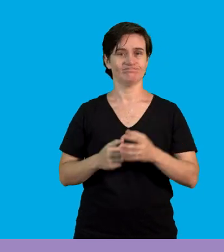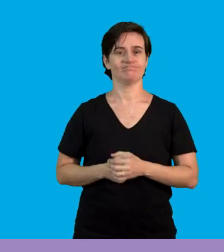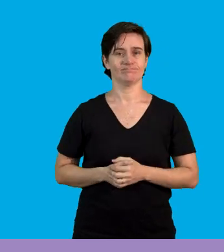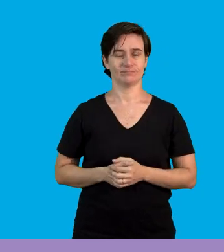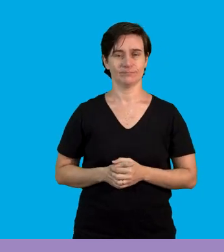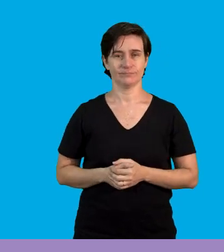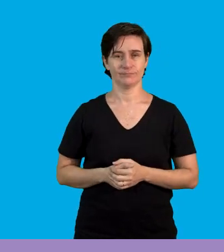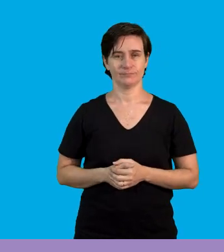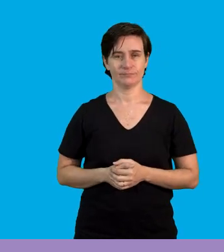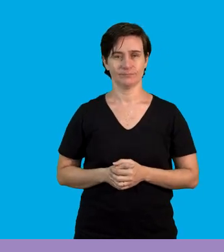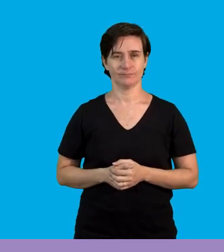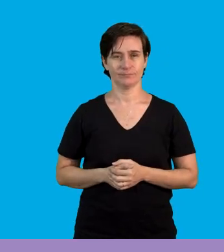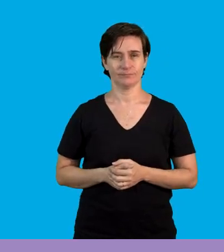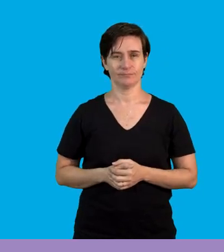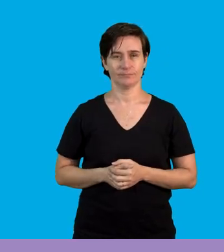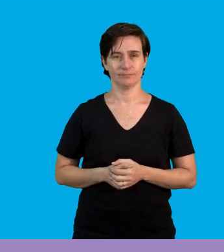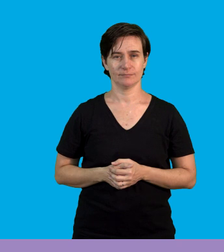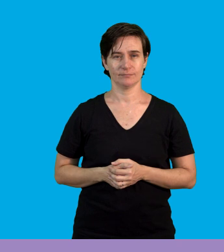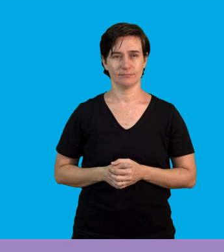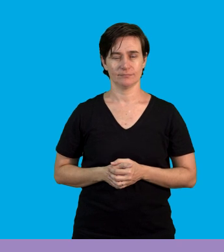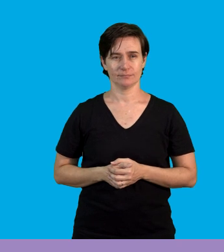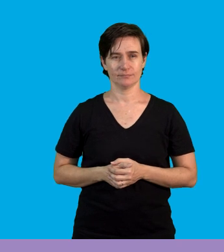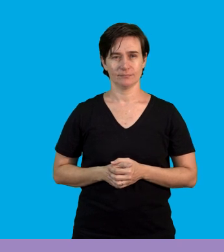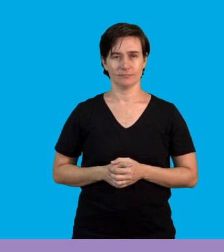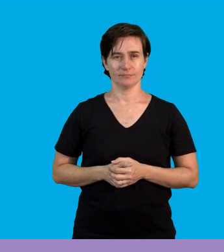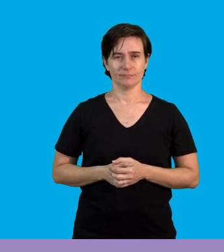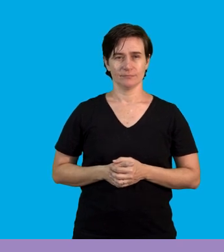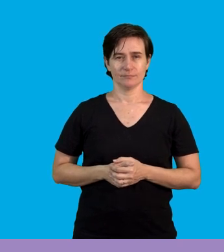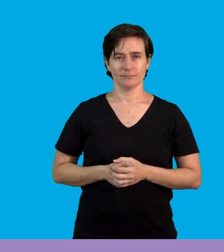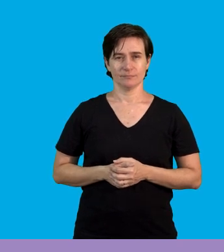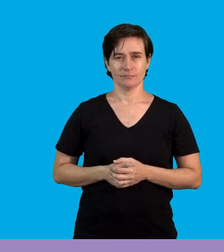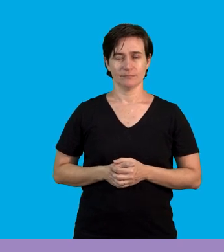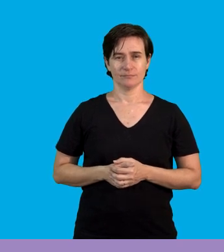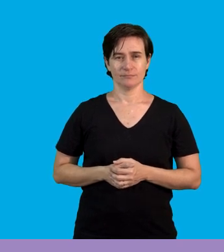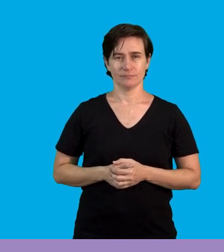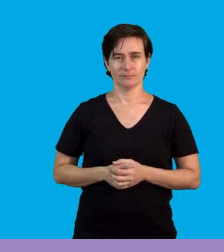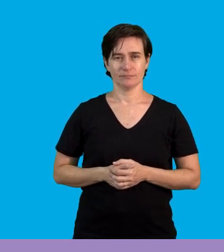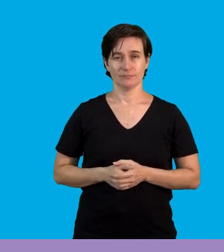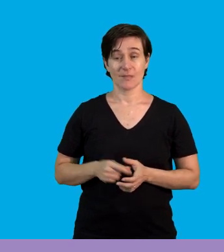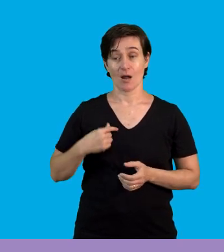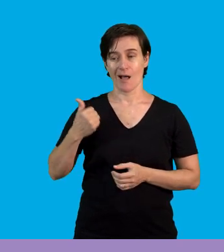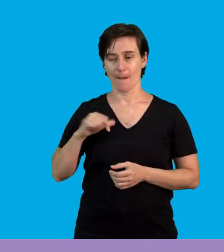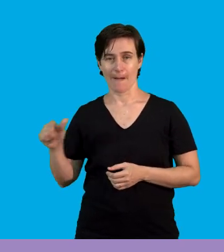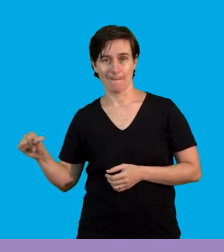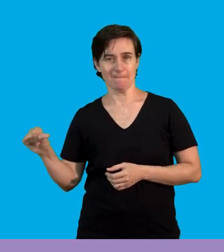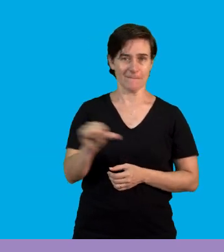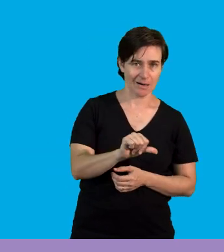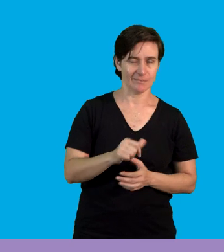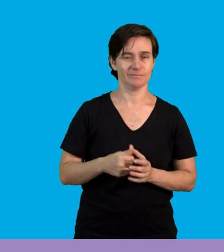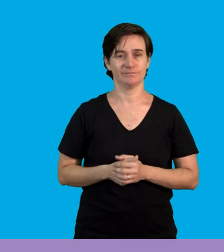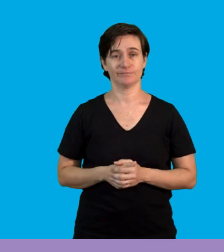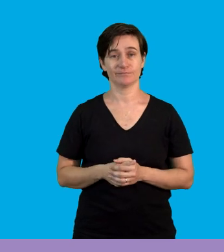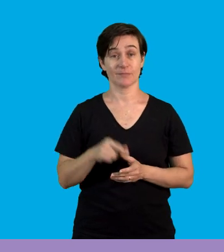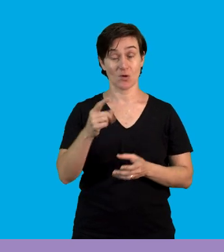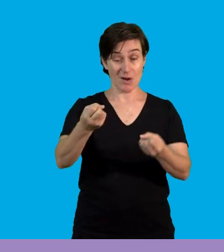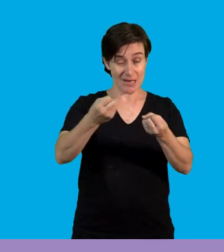one. All right. So that is now our fraction. Now let's look at the reverse process,